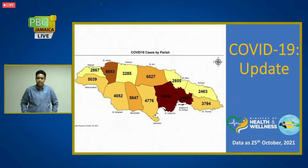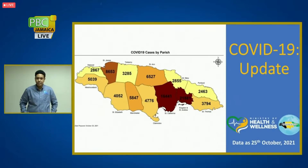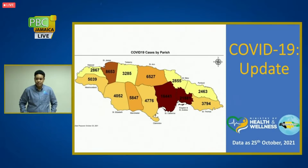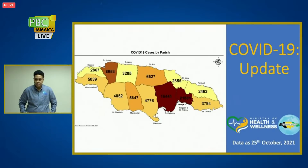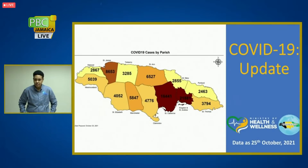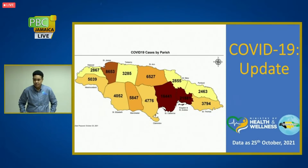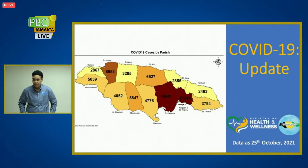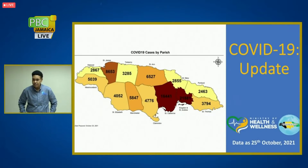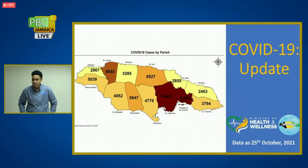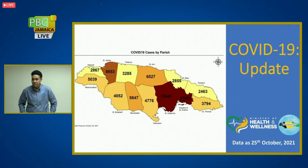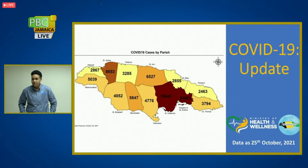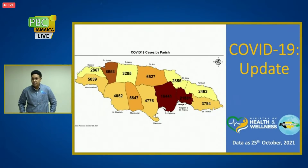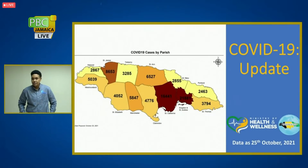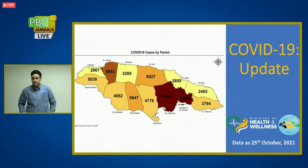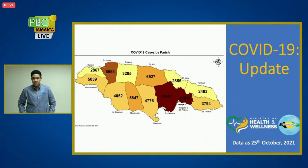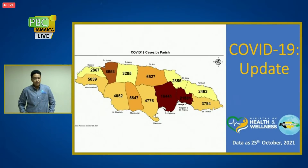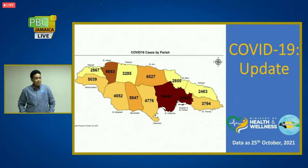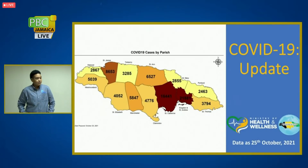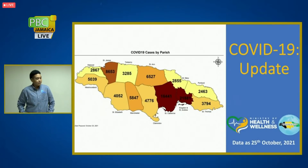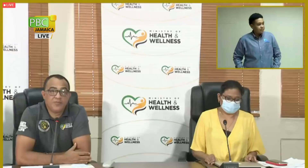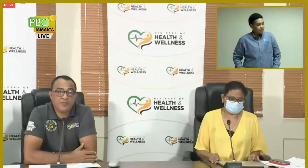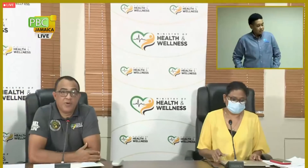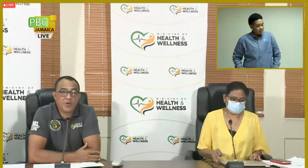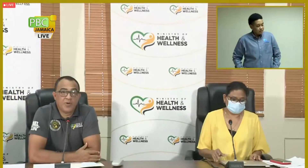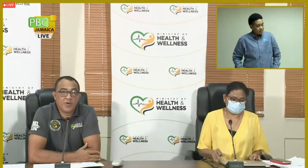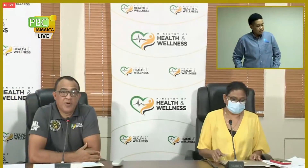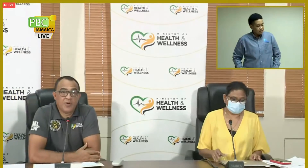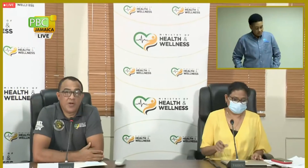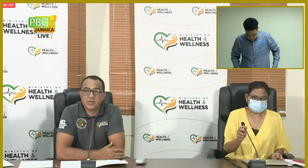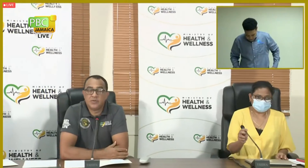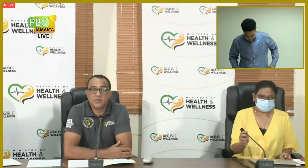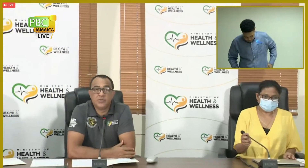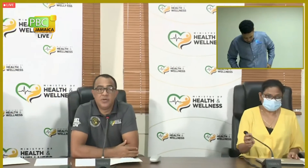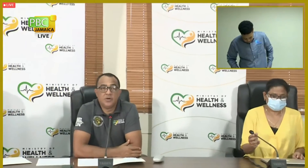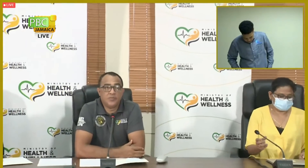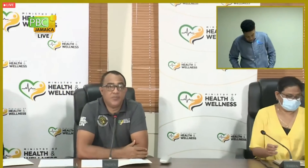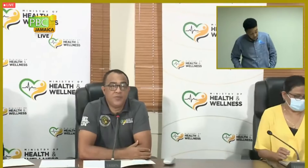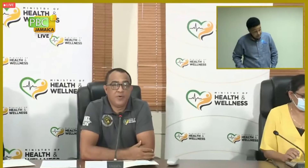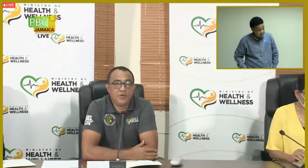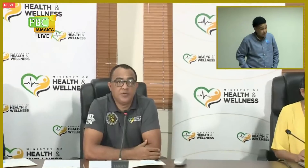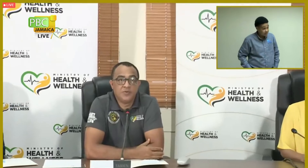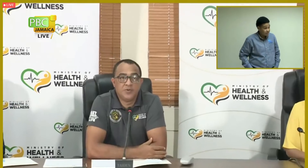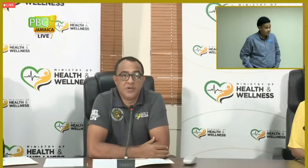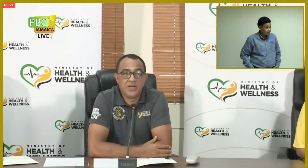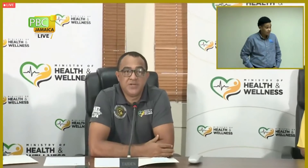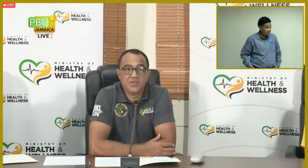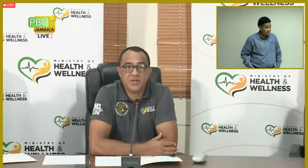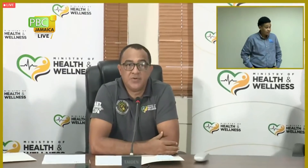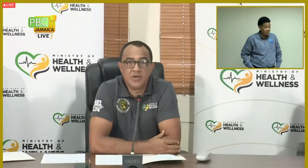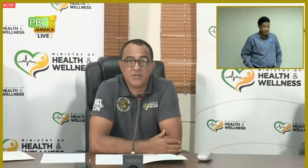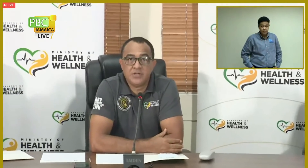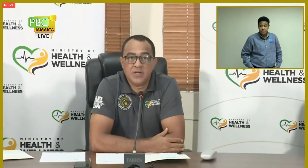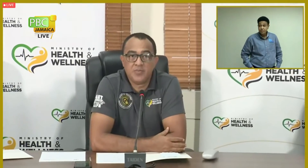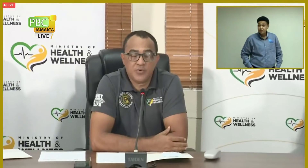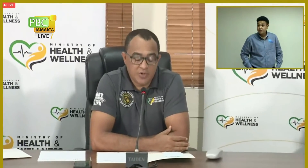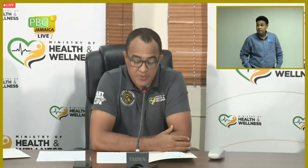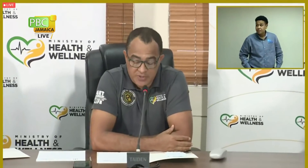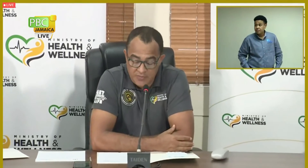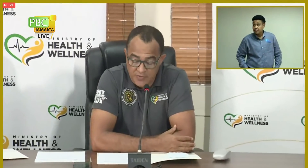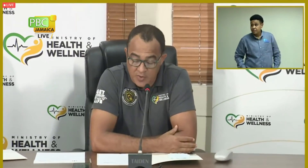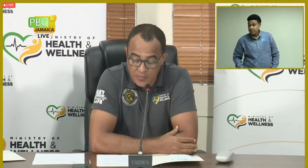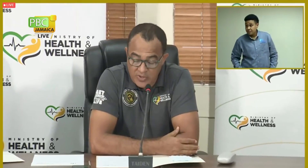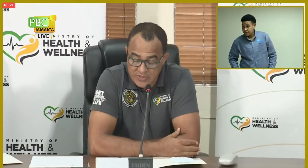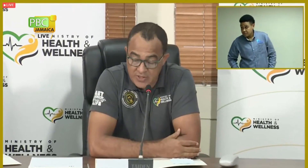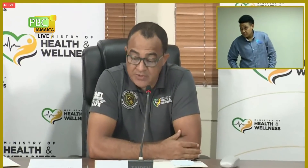Thank you very much, CMO. So you've gotten a lot there to digest and to understand. I'm sure there'll be